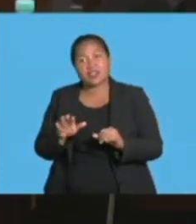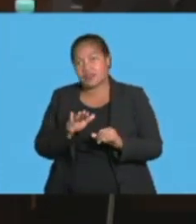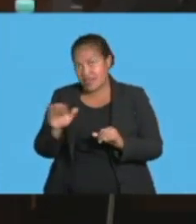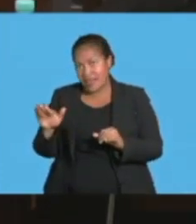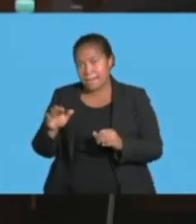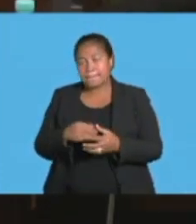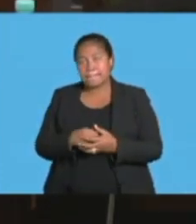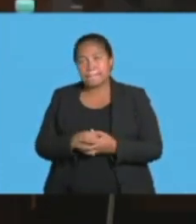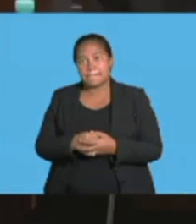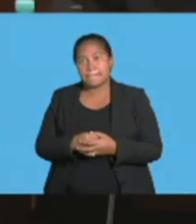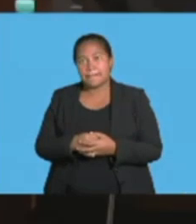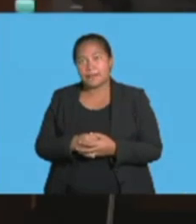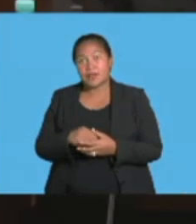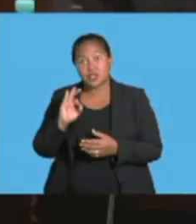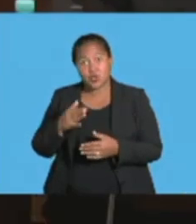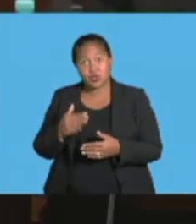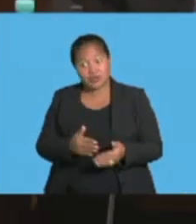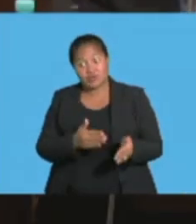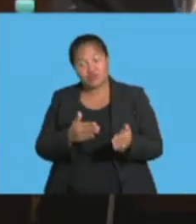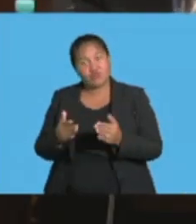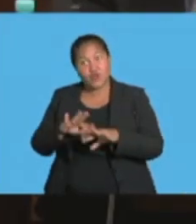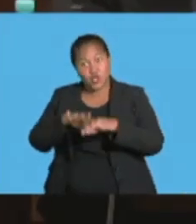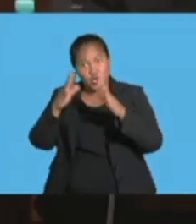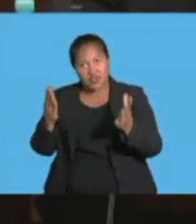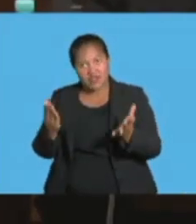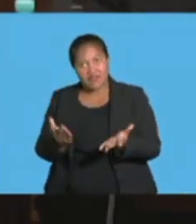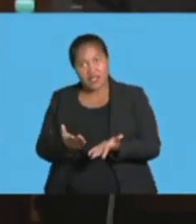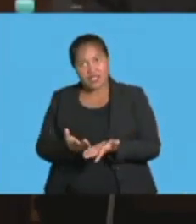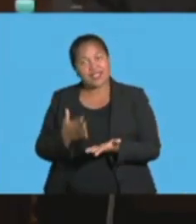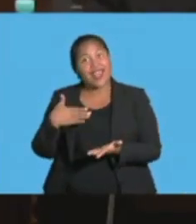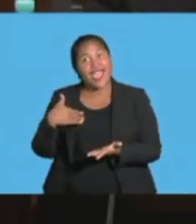we're moving in the concept of universal health coverage.